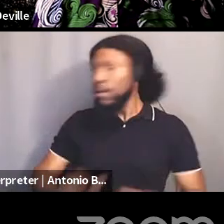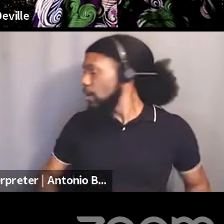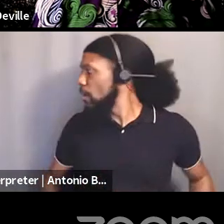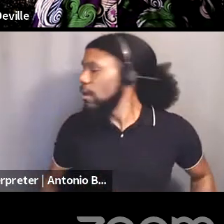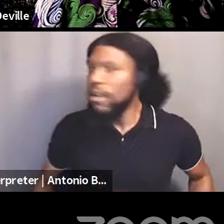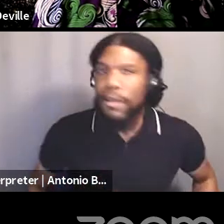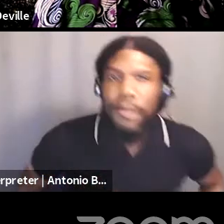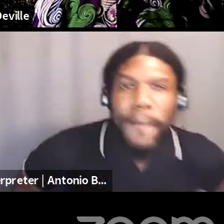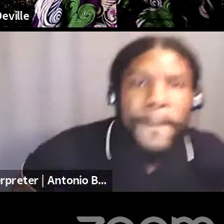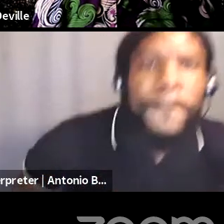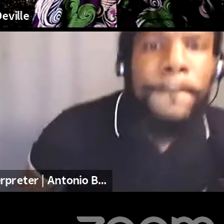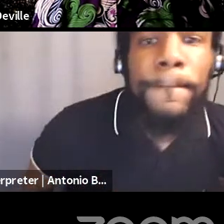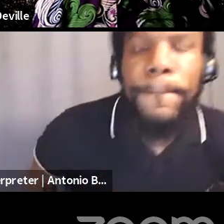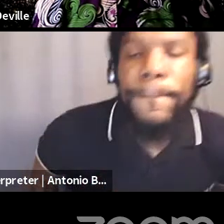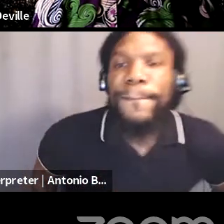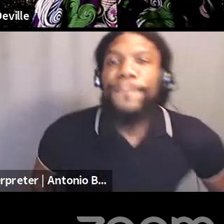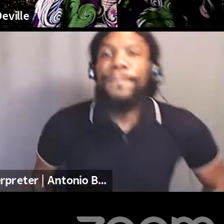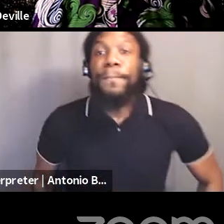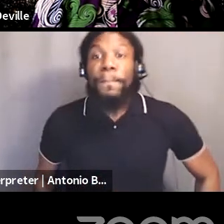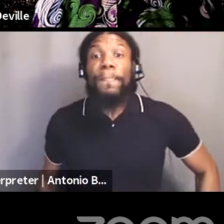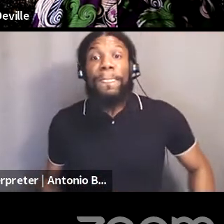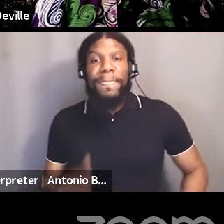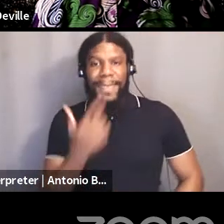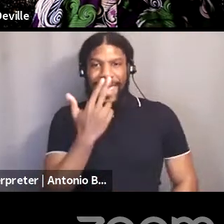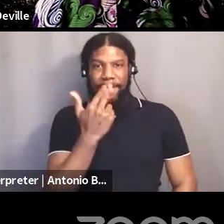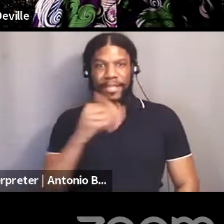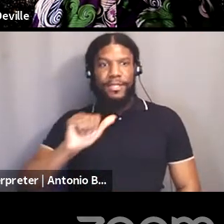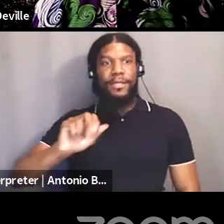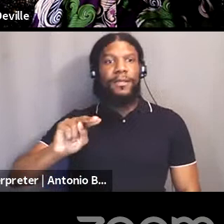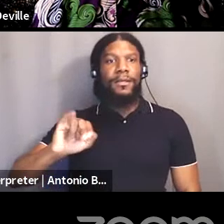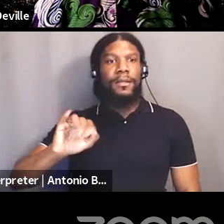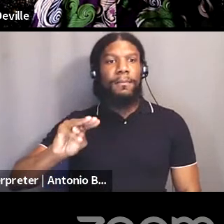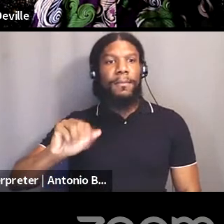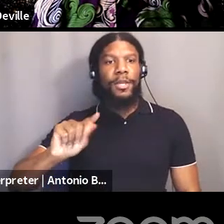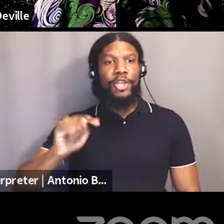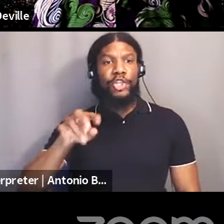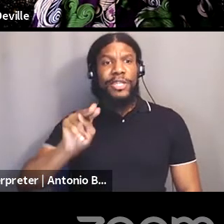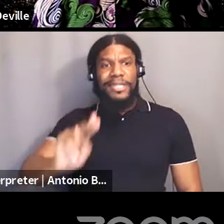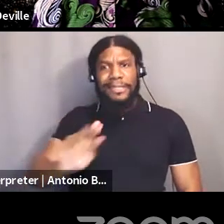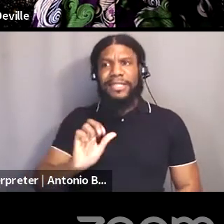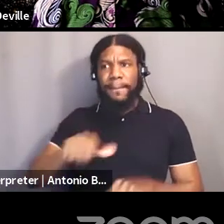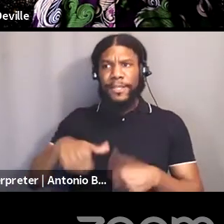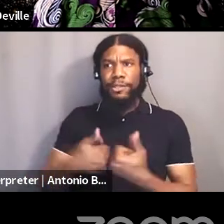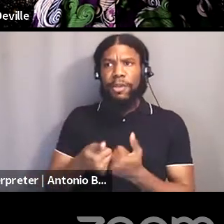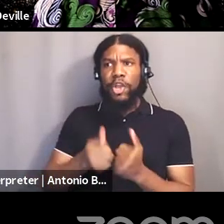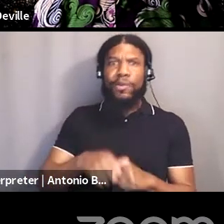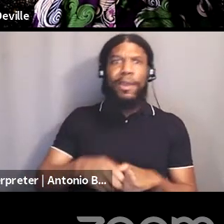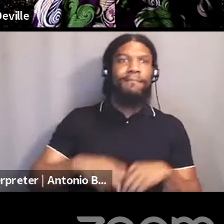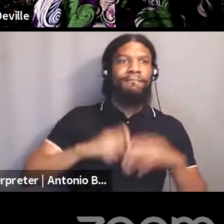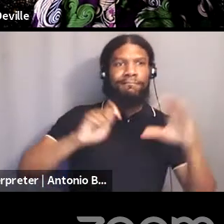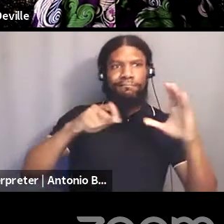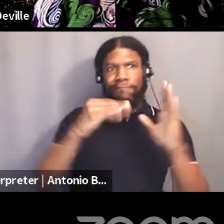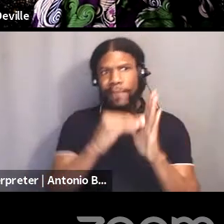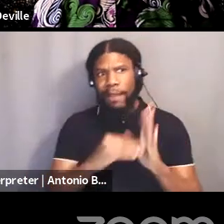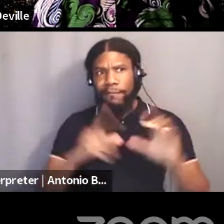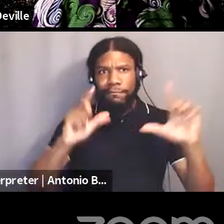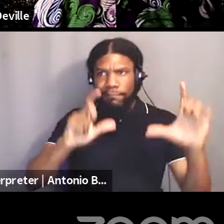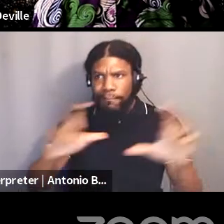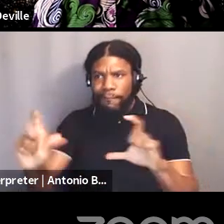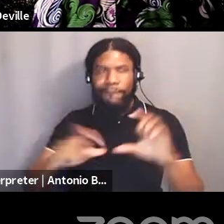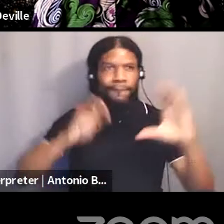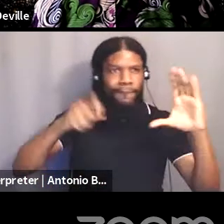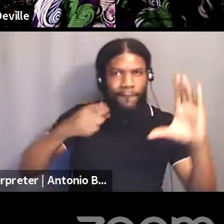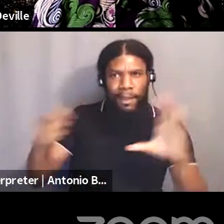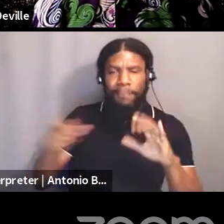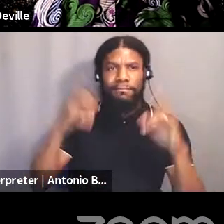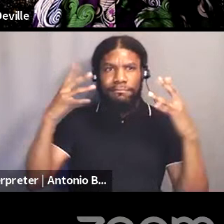the animations, it's really difficult. You know, you can make photography, you can make films and sound, but there